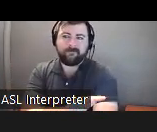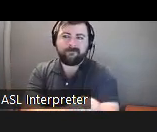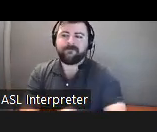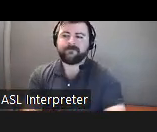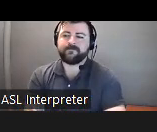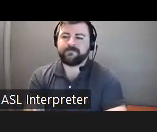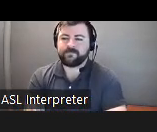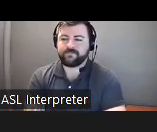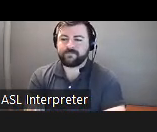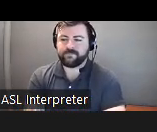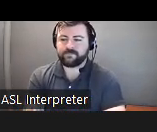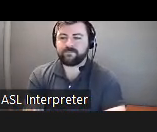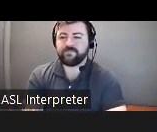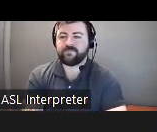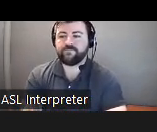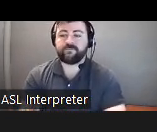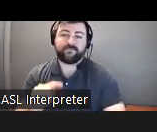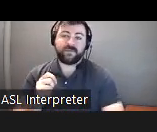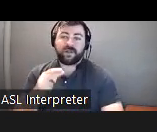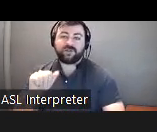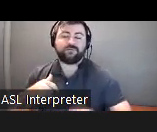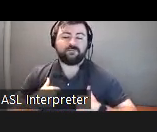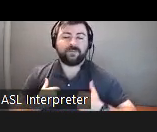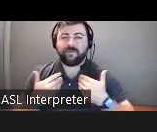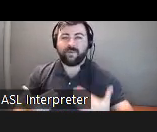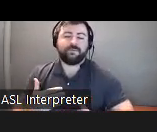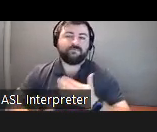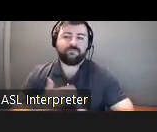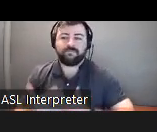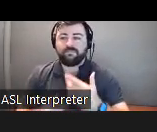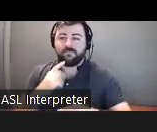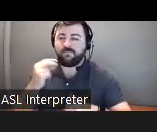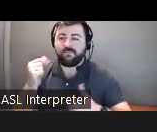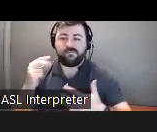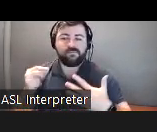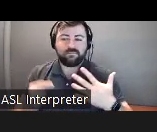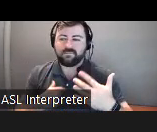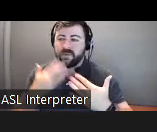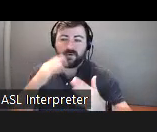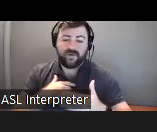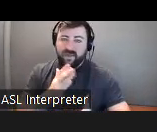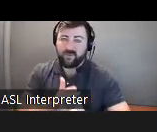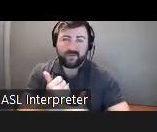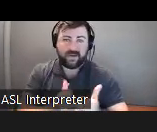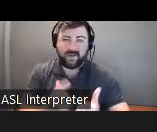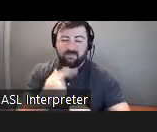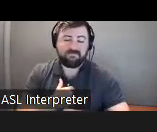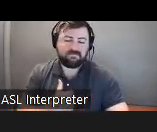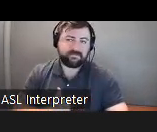Okay, I'm gonna go ahead and go. I'm gonna go ahead and go right quick. I don't know if I interrupted anybody. I